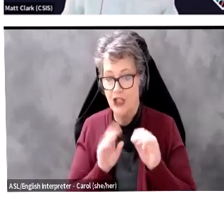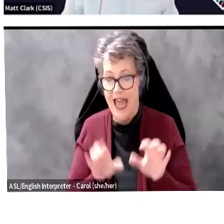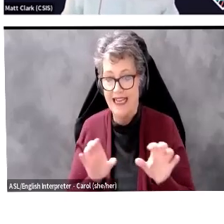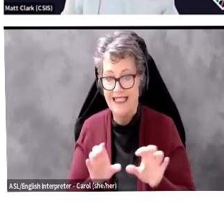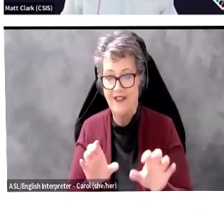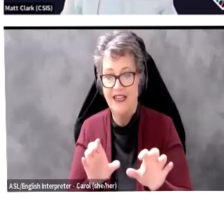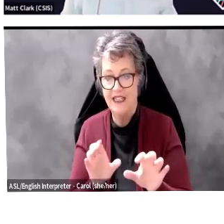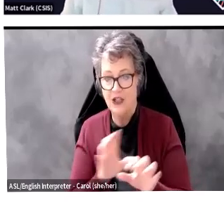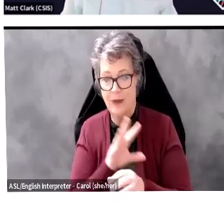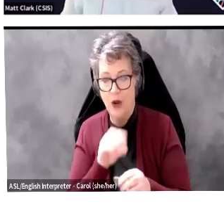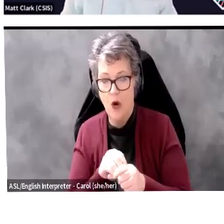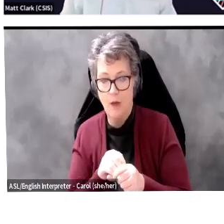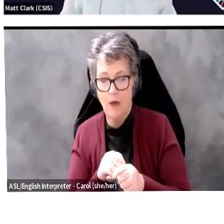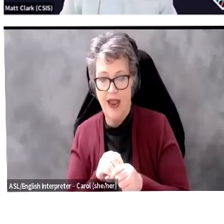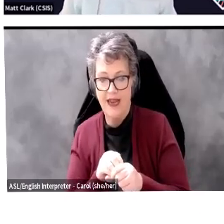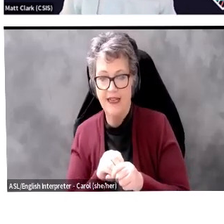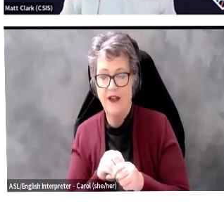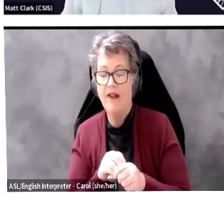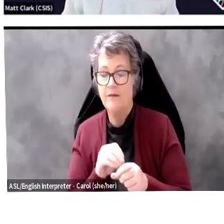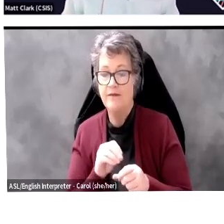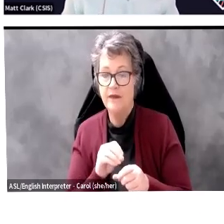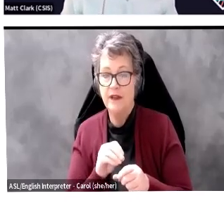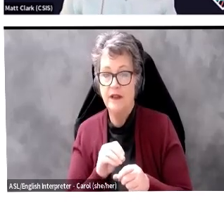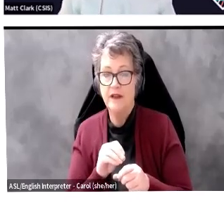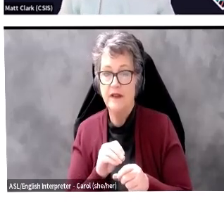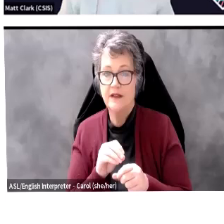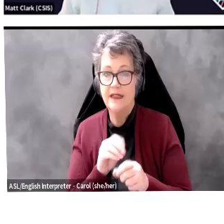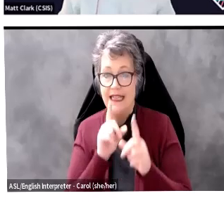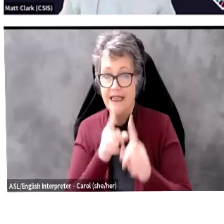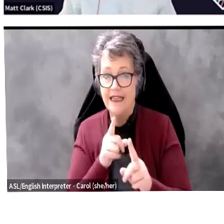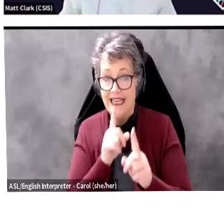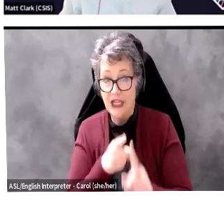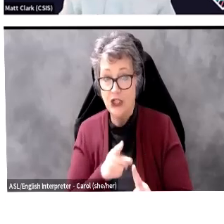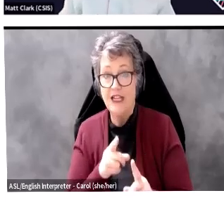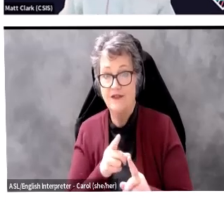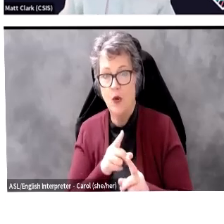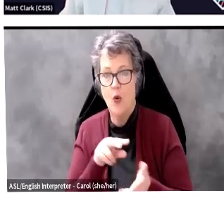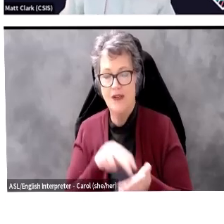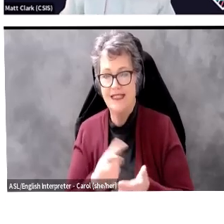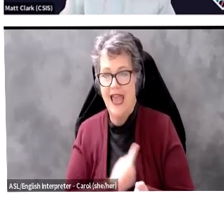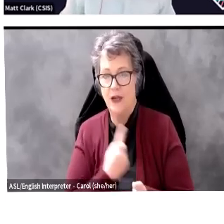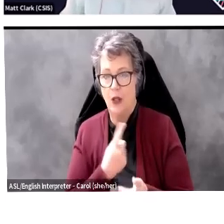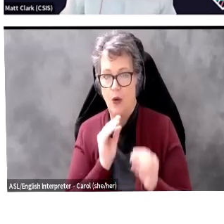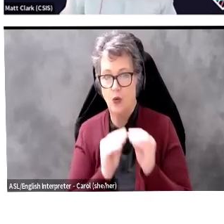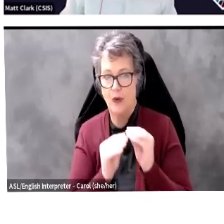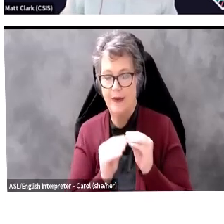be incorporated into LCAP initiatives or standalone remediation plans.